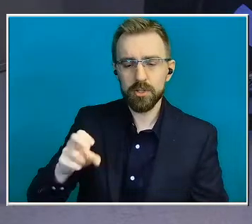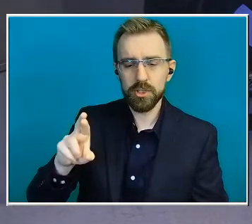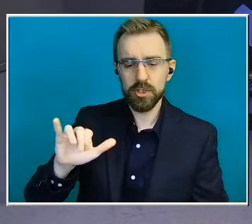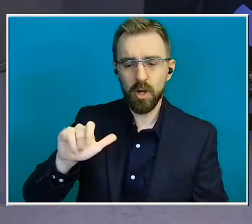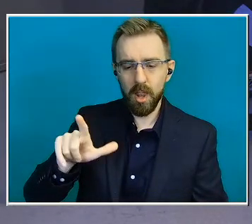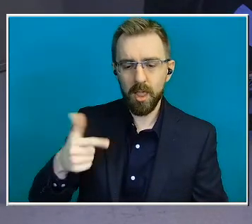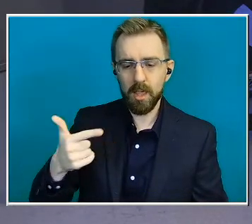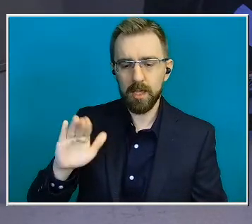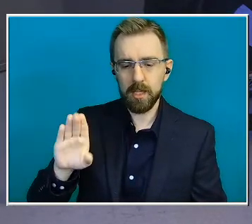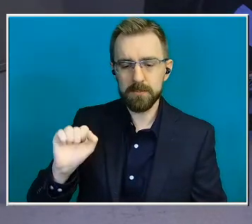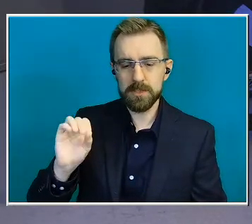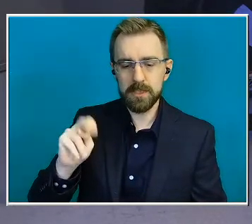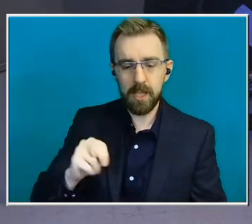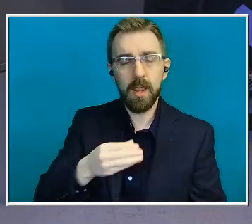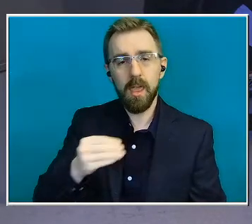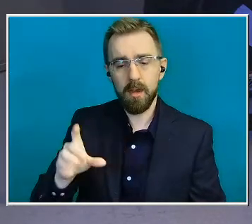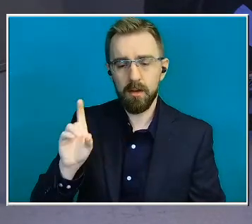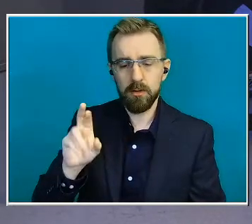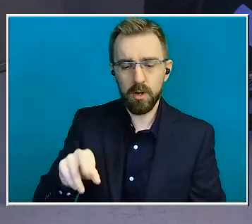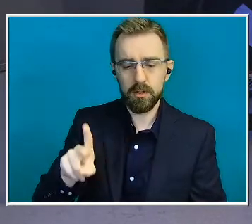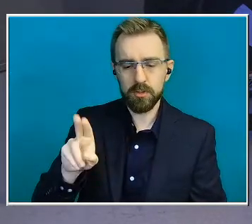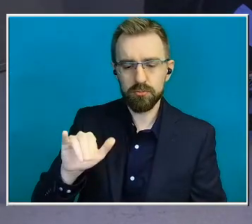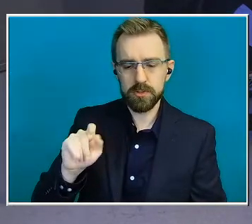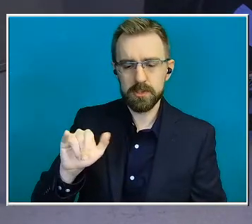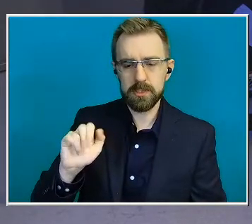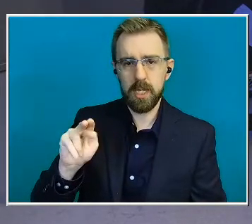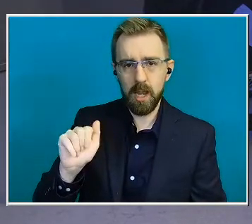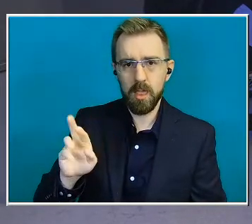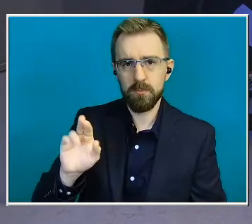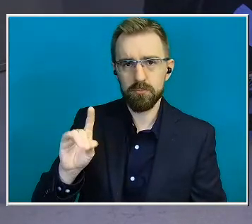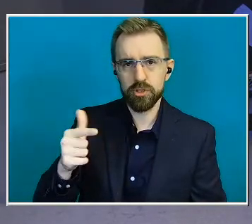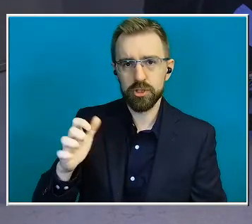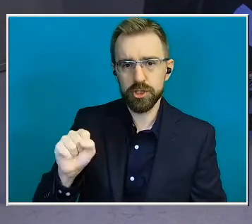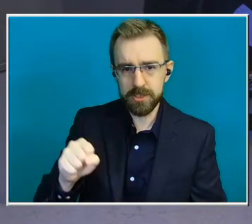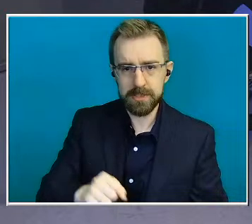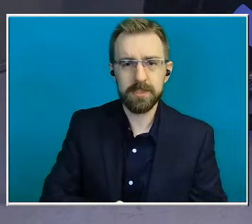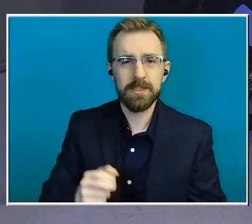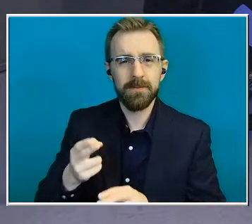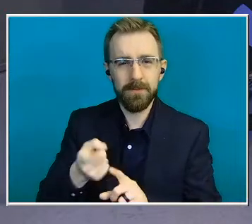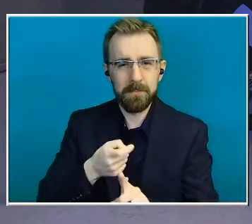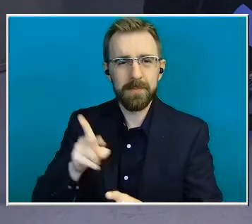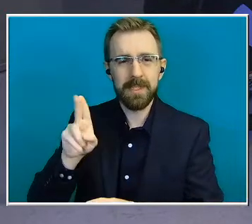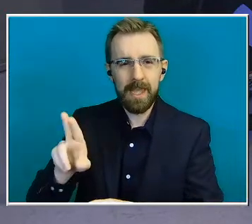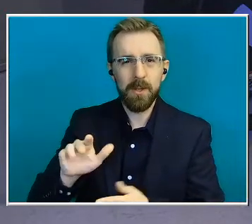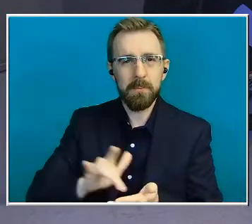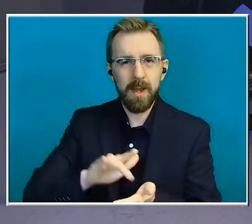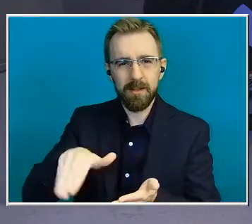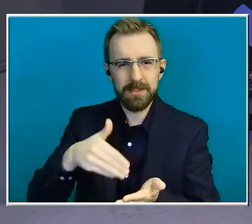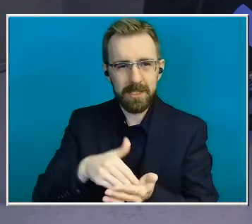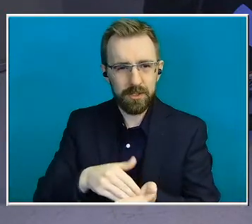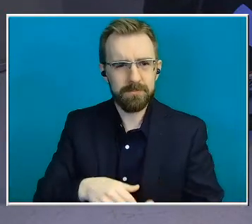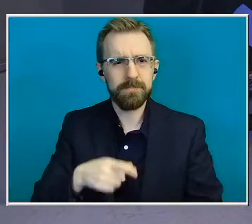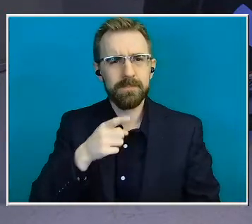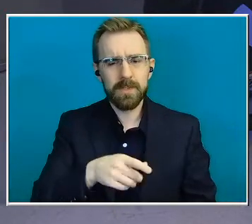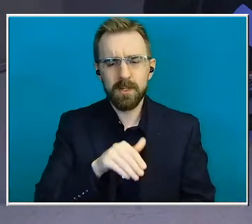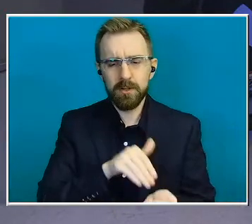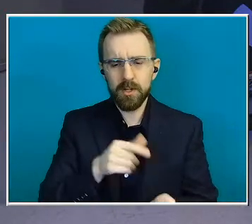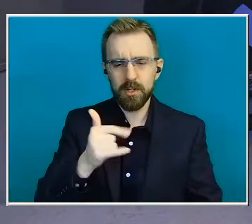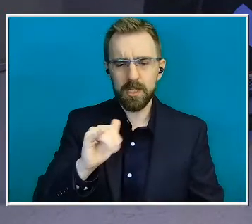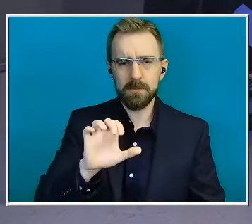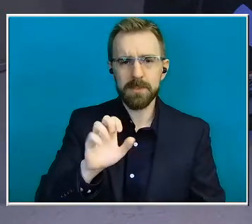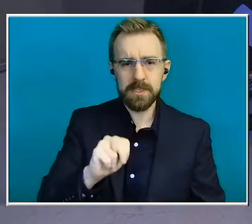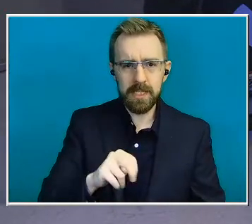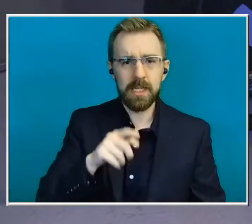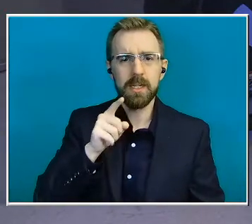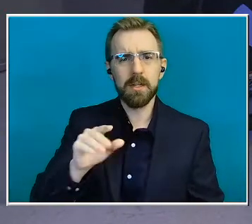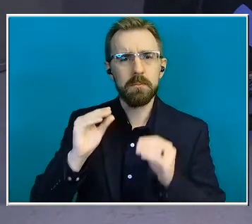Christina Bridges from the University of Kansas Medical Center. Dr. Gibson is a professor in the Department of Internal Medicine who helped design